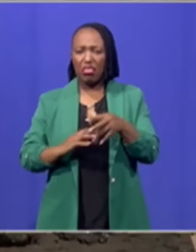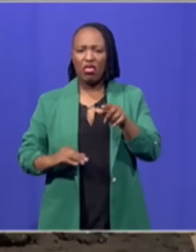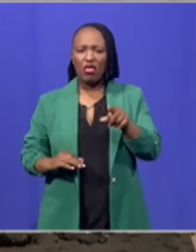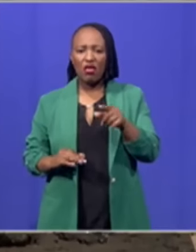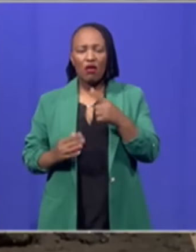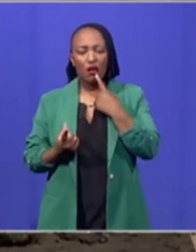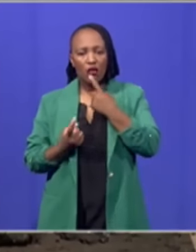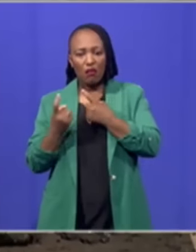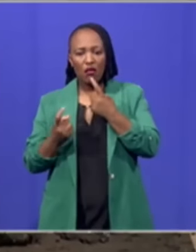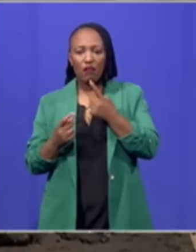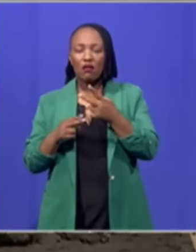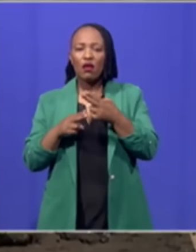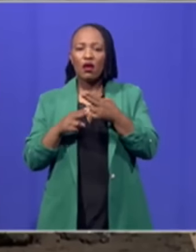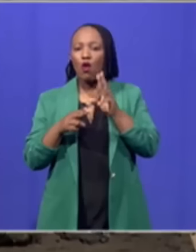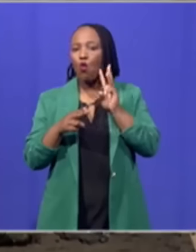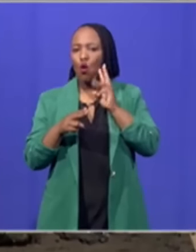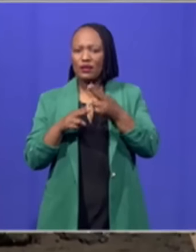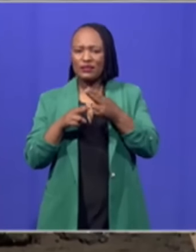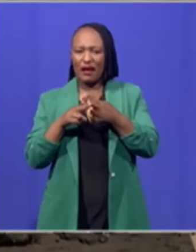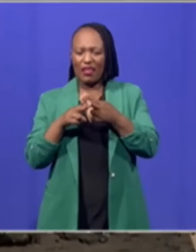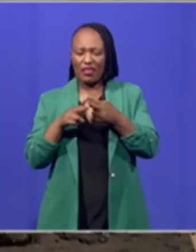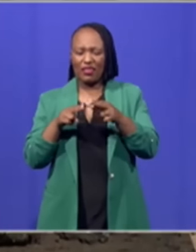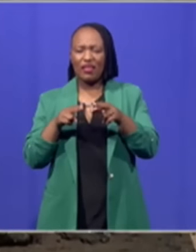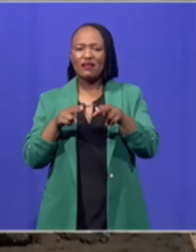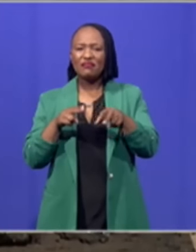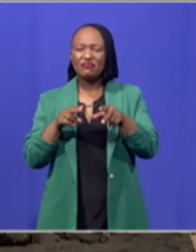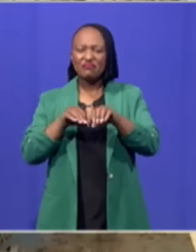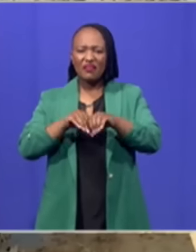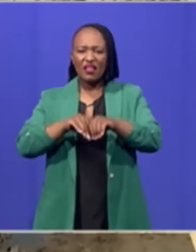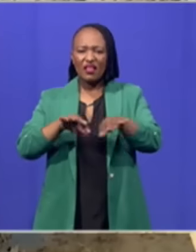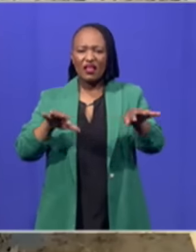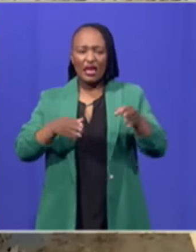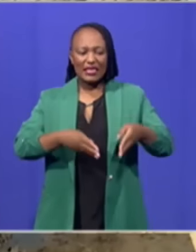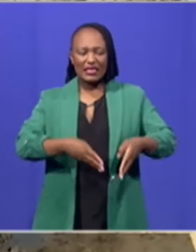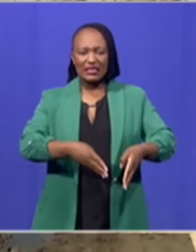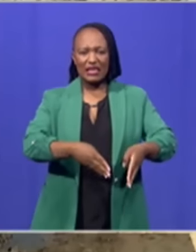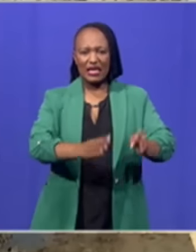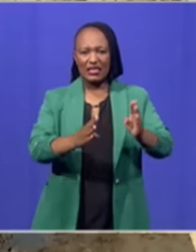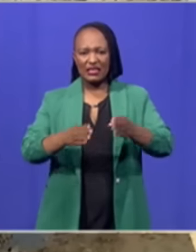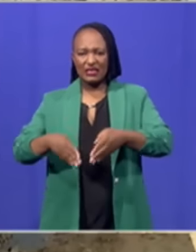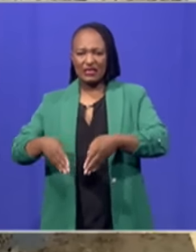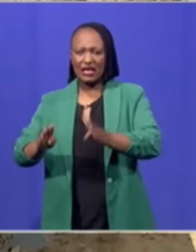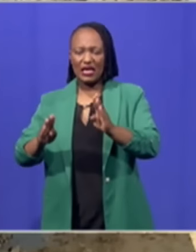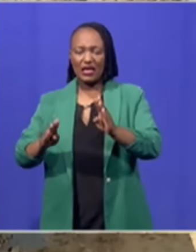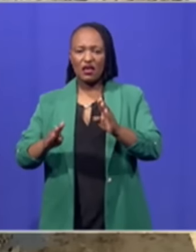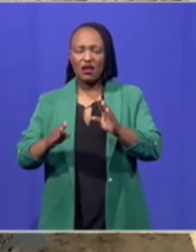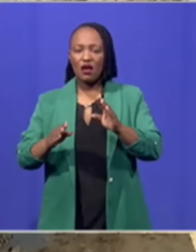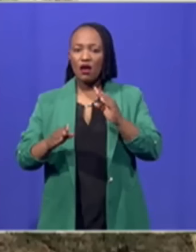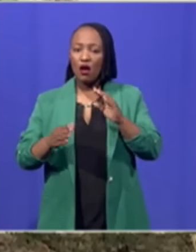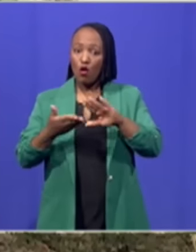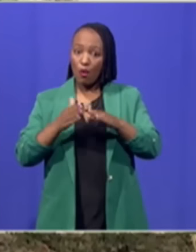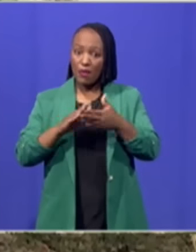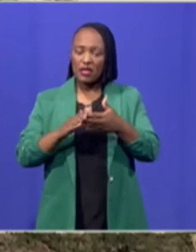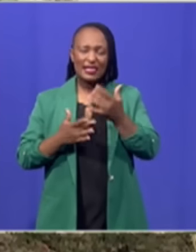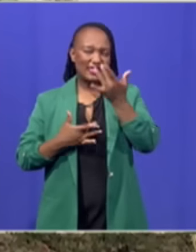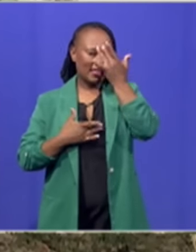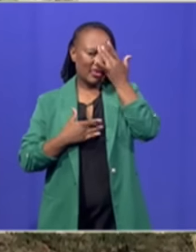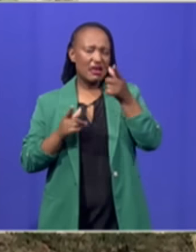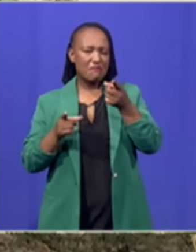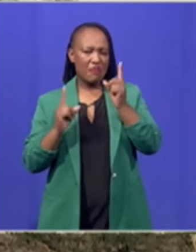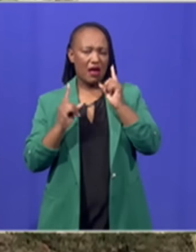tletleba ka dikgwerekgwere tse tsholohelang diterateng tsa bona e leng se bakelang baahi kotsi ya ho kula. Baahi